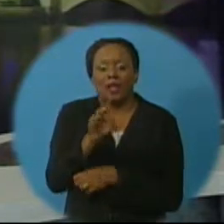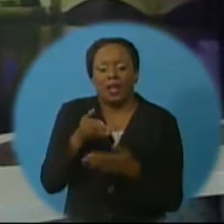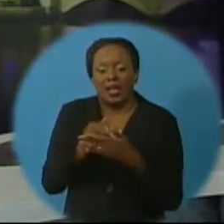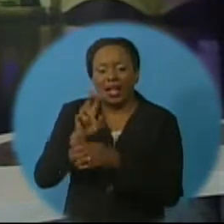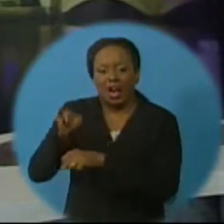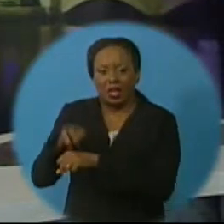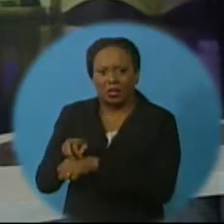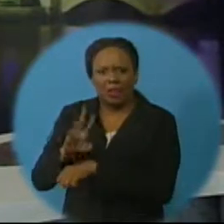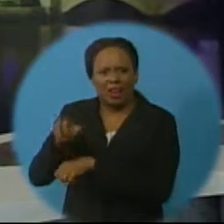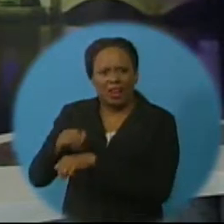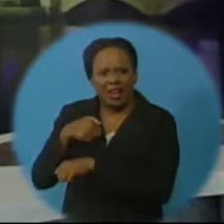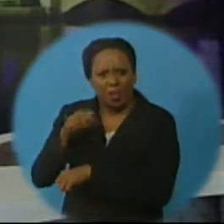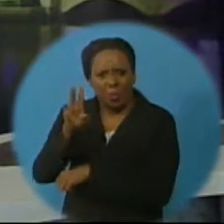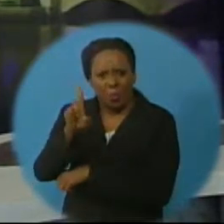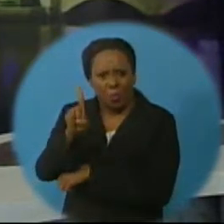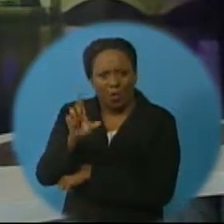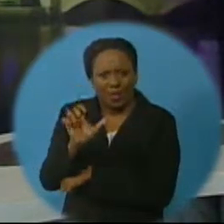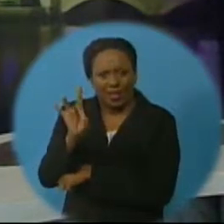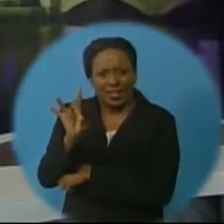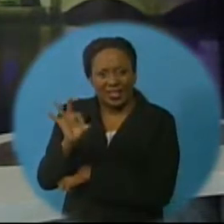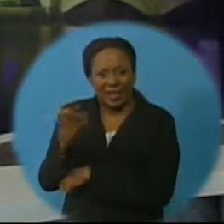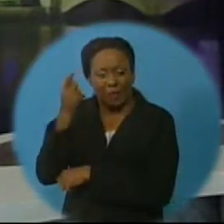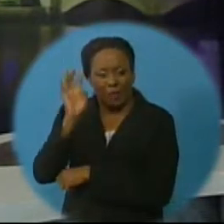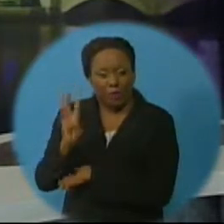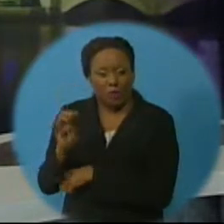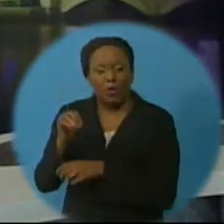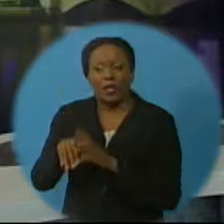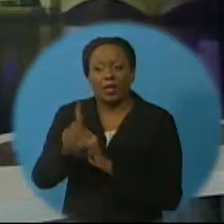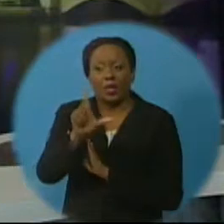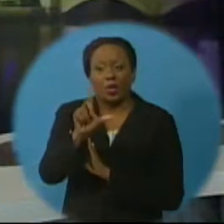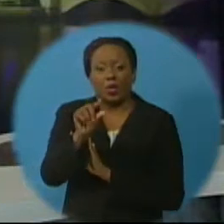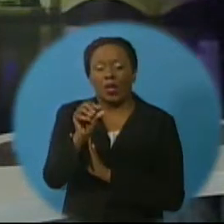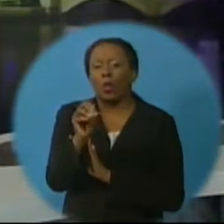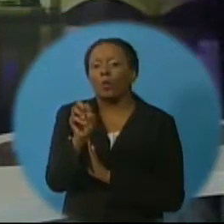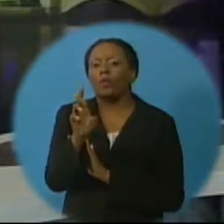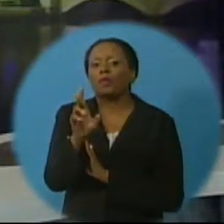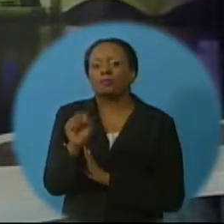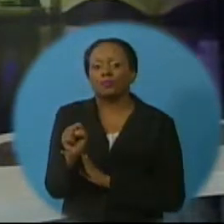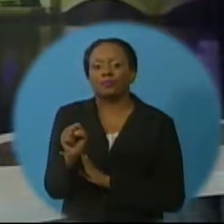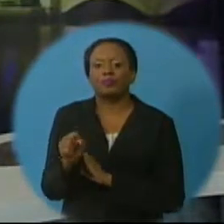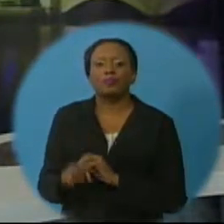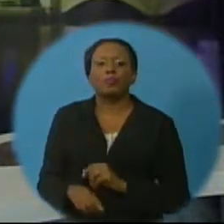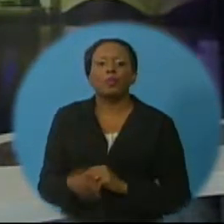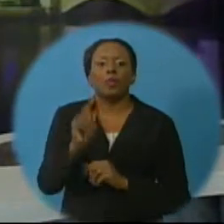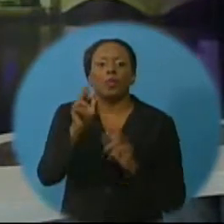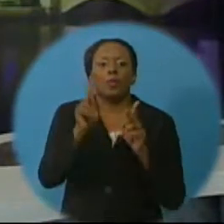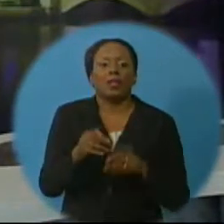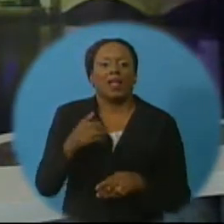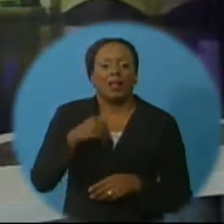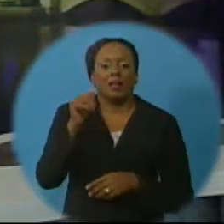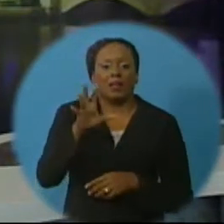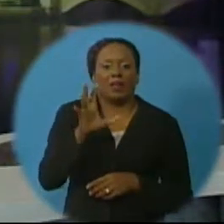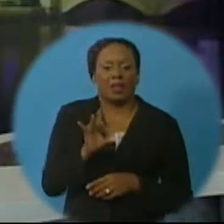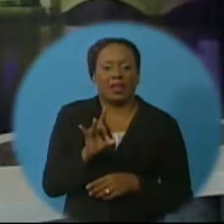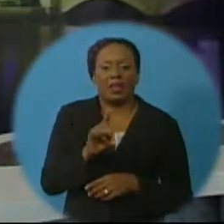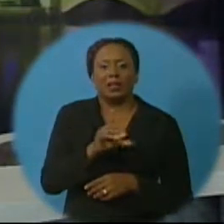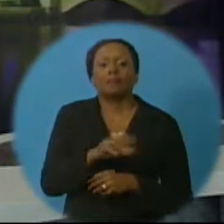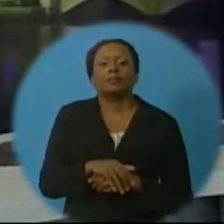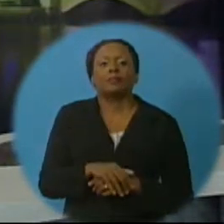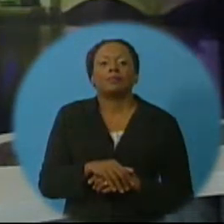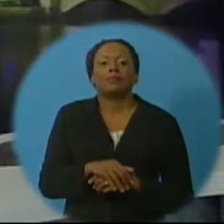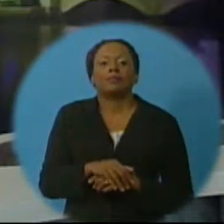racked up to 189 for 4 in their 20 overs after being sent in. Andrew Punter top scored with